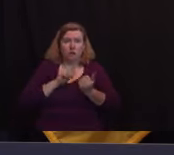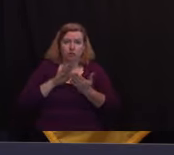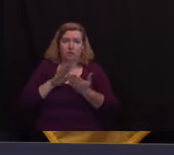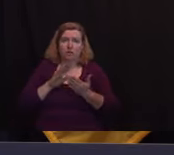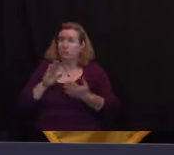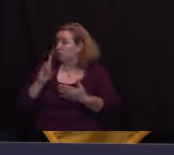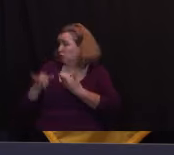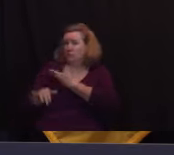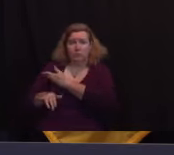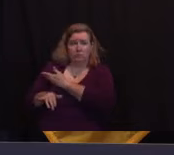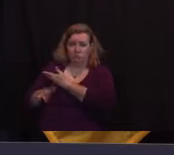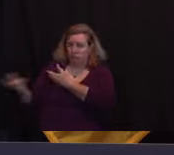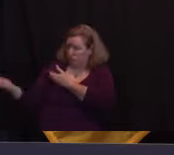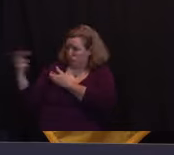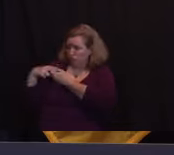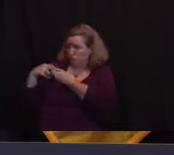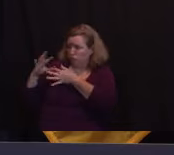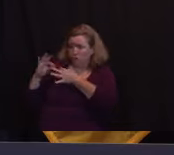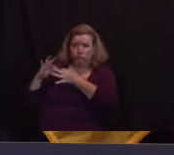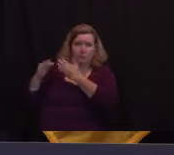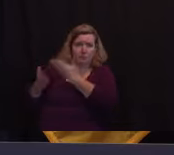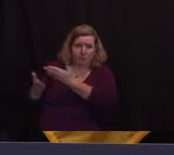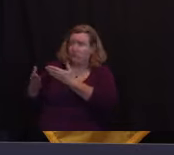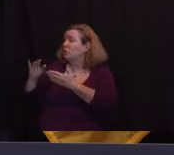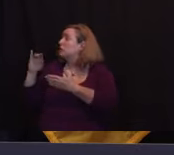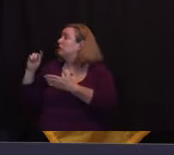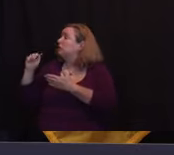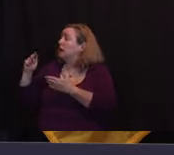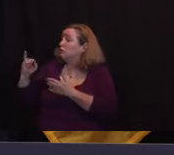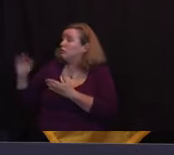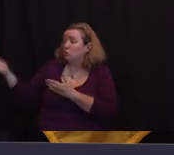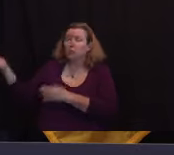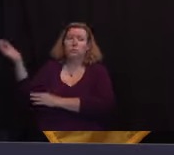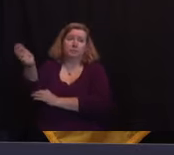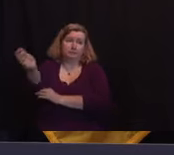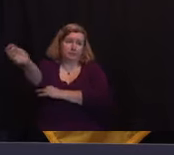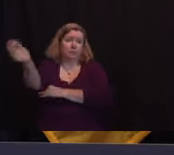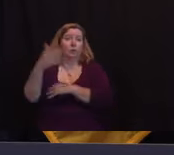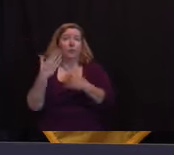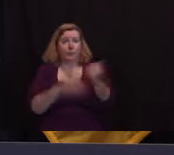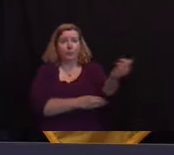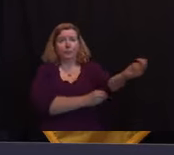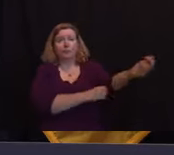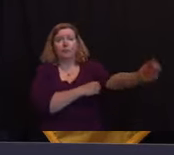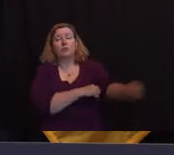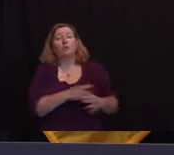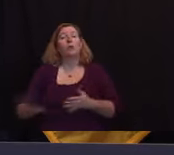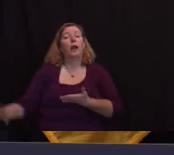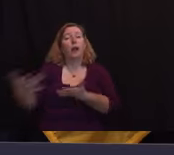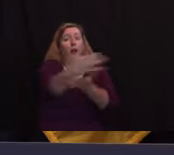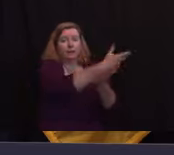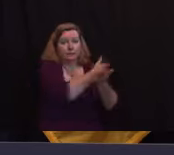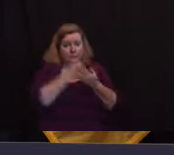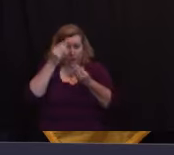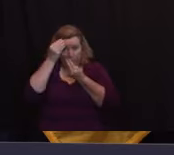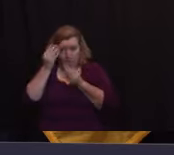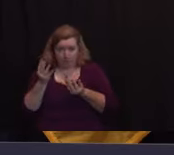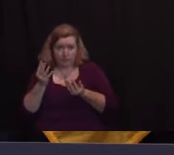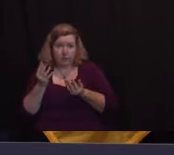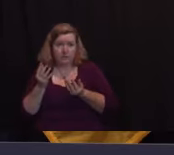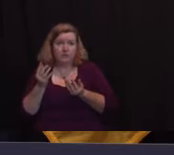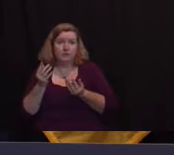this, or Tina. We are beginning to gather the data. Ed